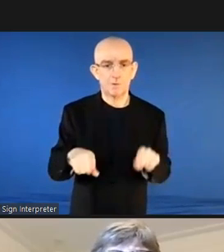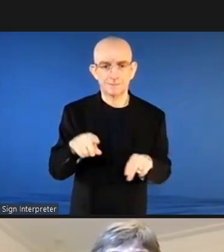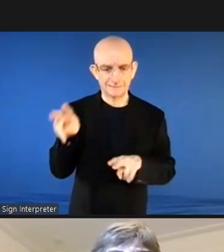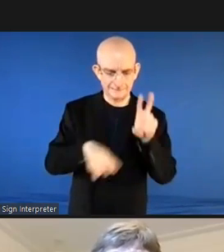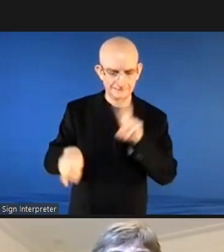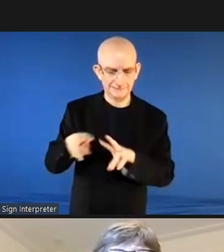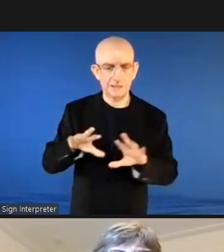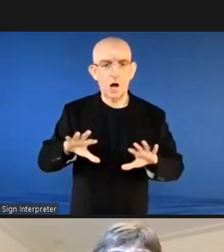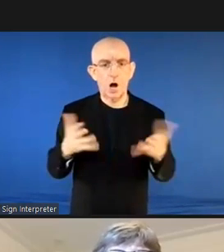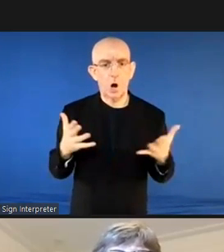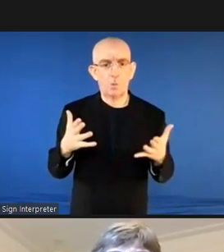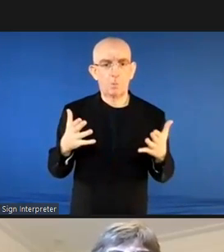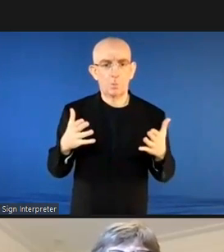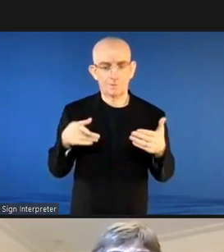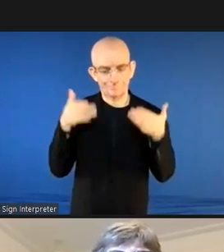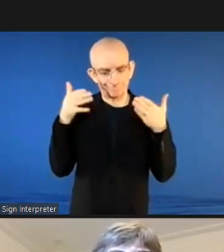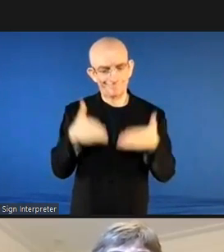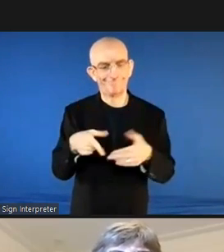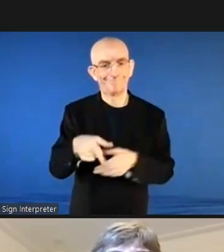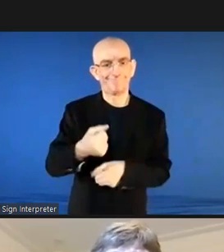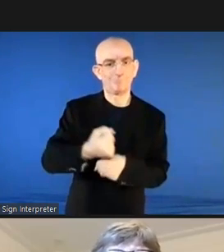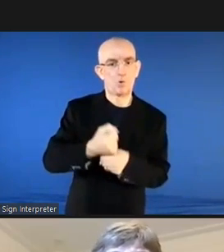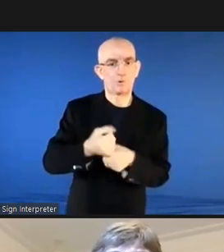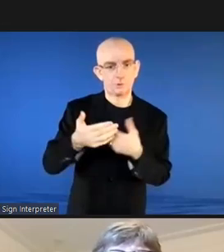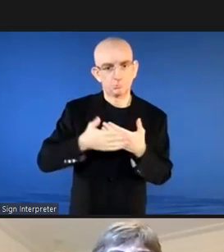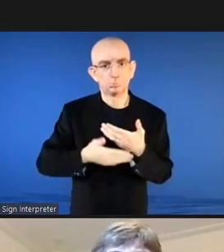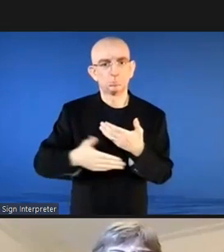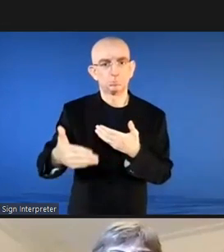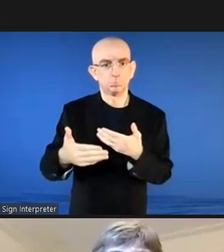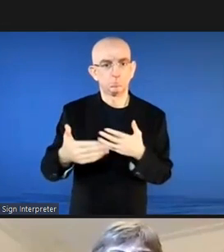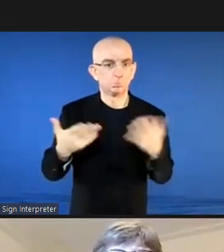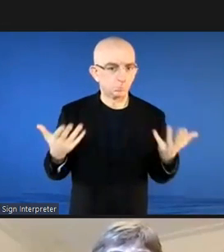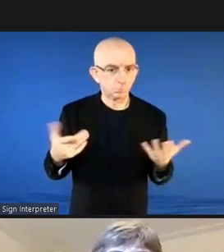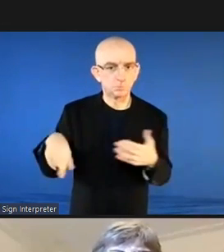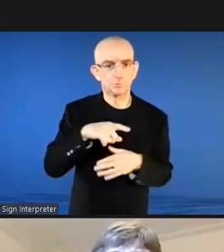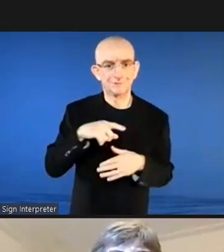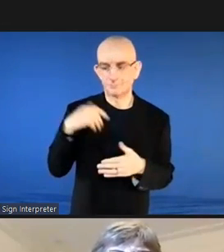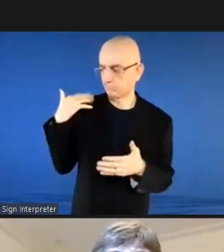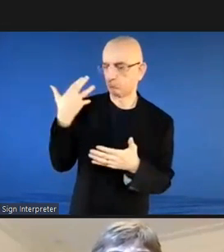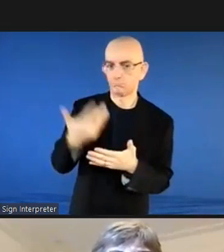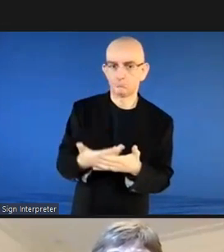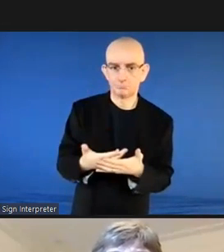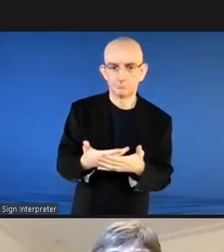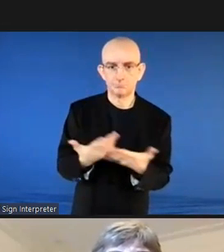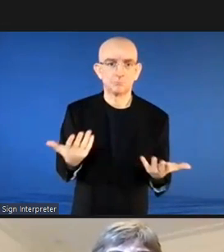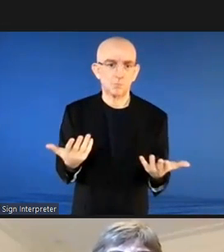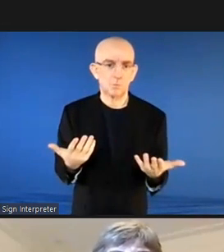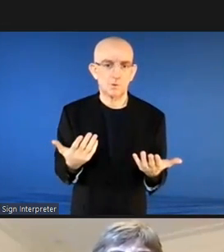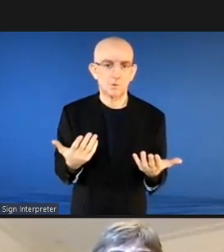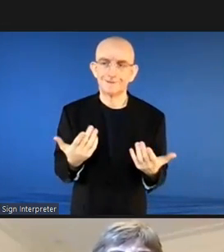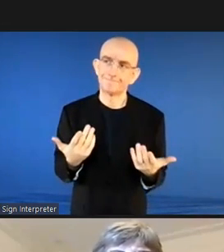we're doing, and collaborate much more closely, again, as Penny was saying, to see how we can